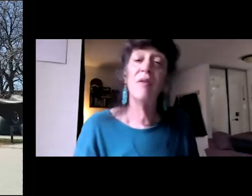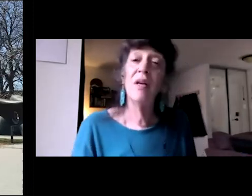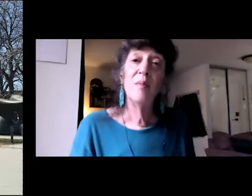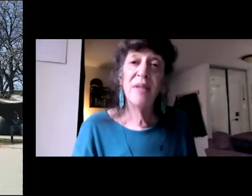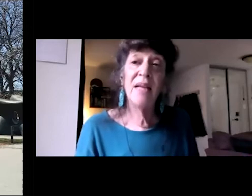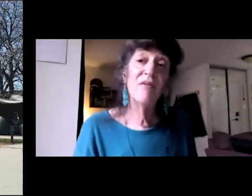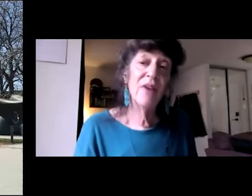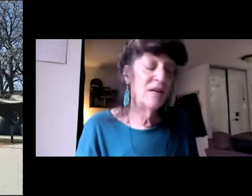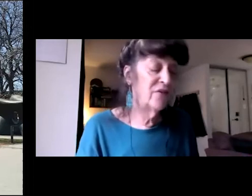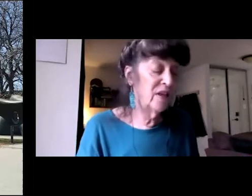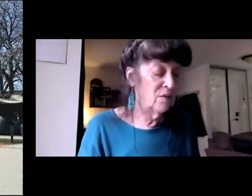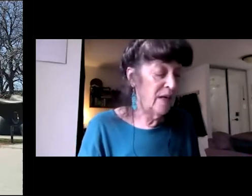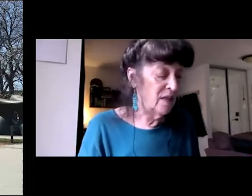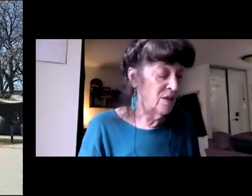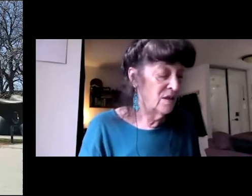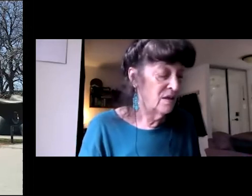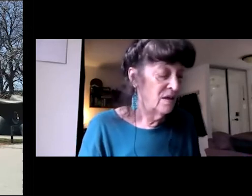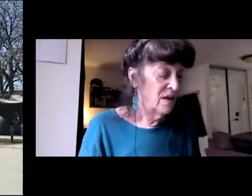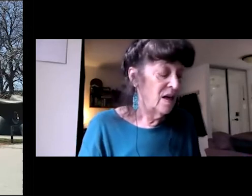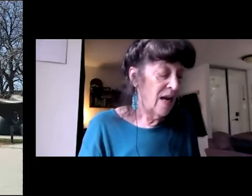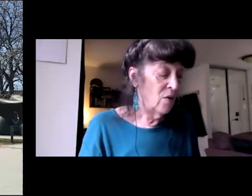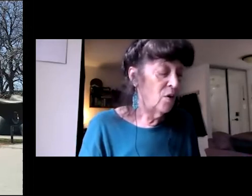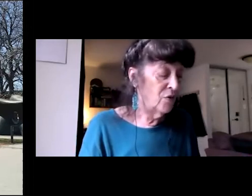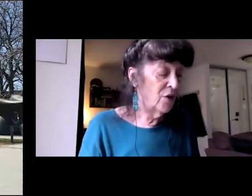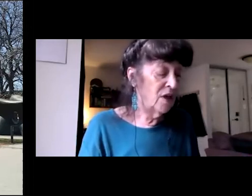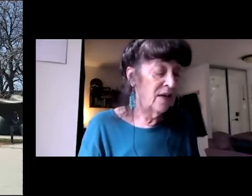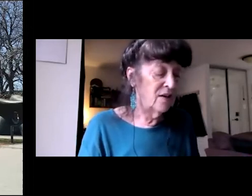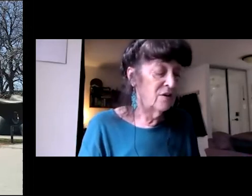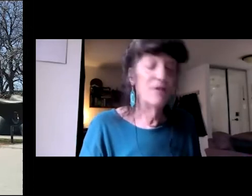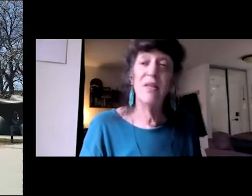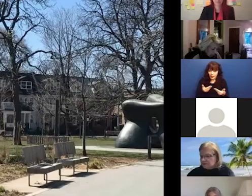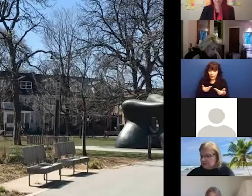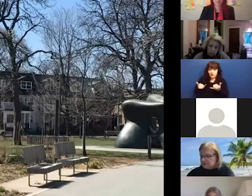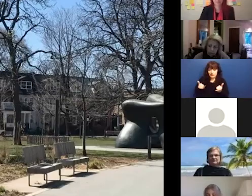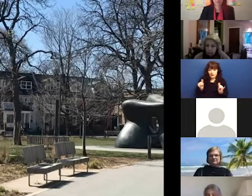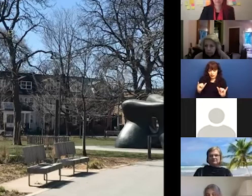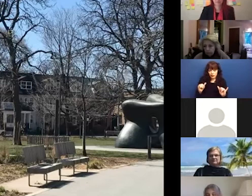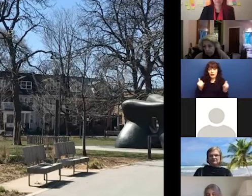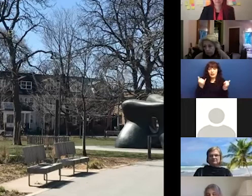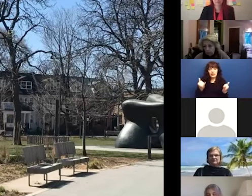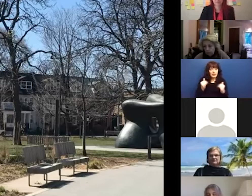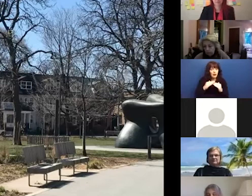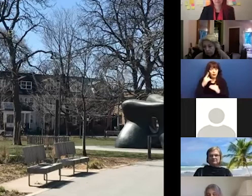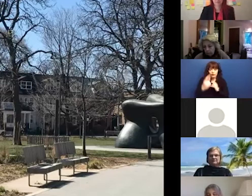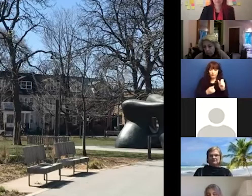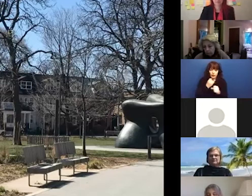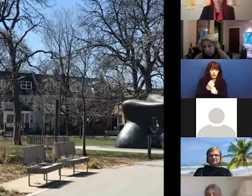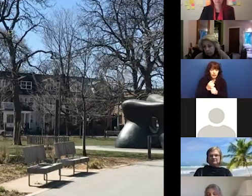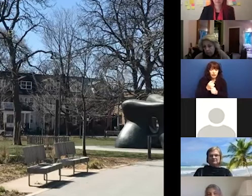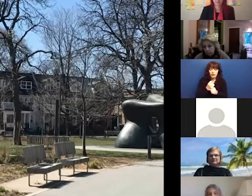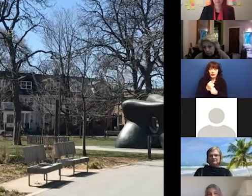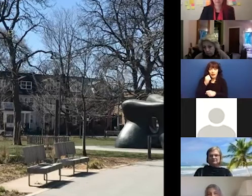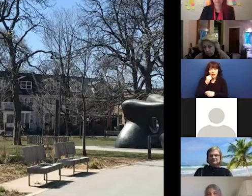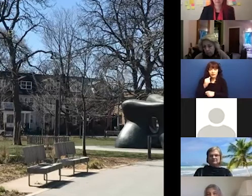life, but that confined feeling remained. And now, over a year later, the days remain the same, blurring the lines